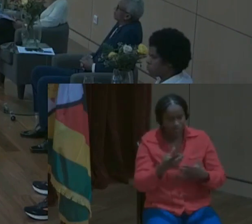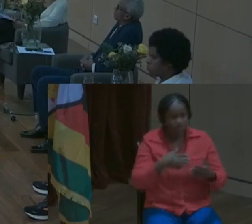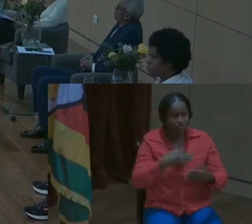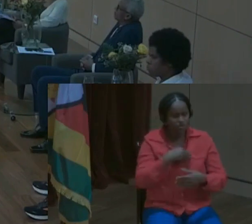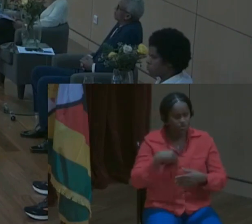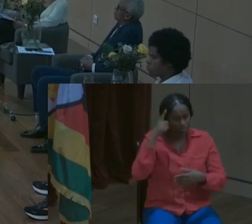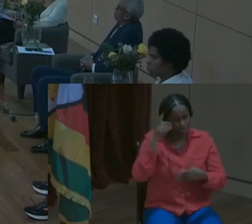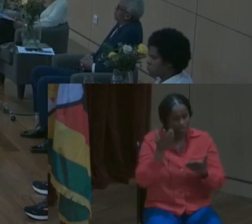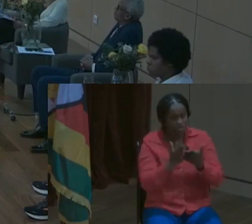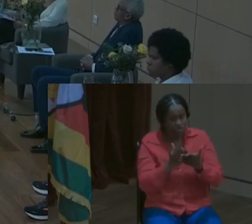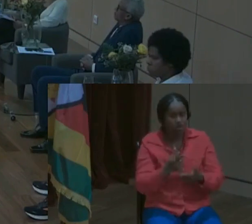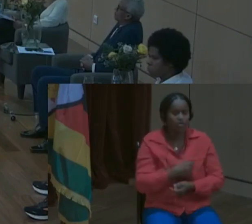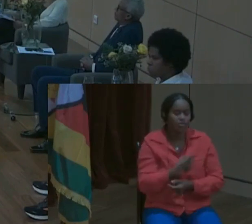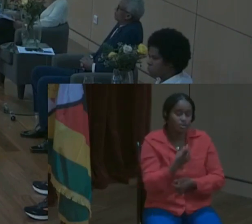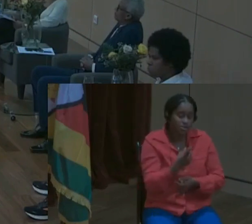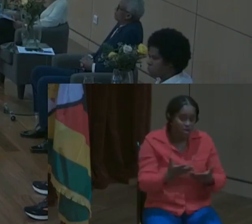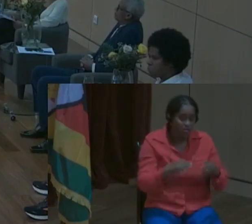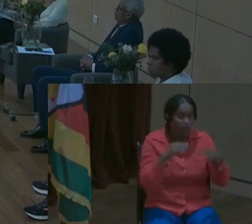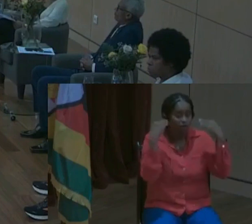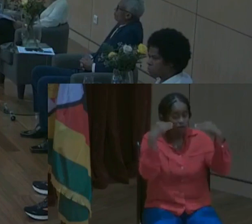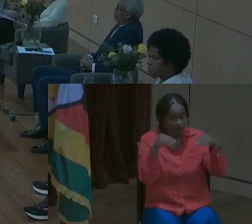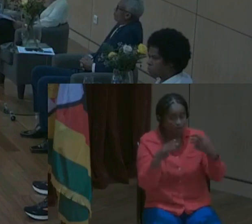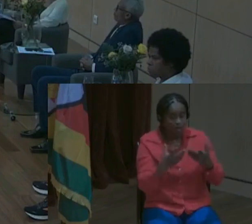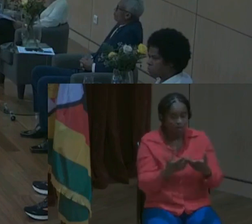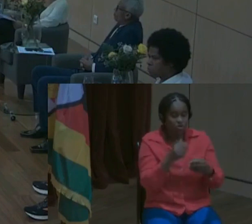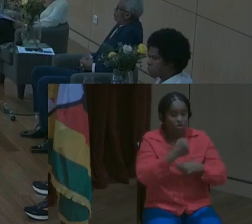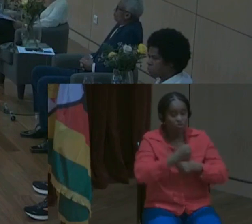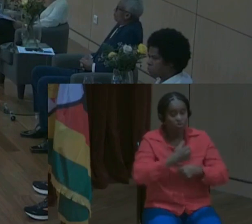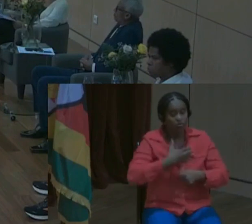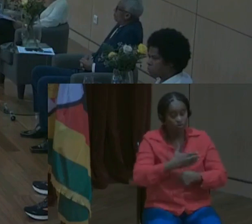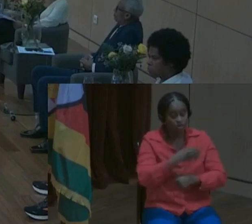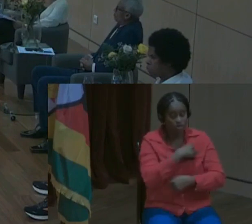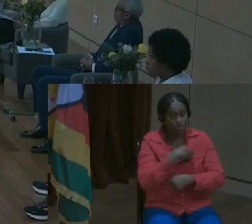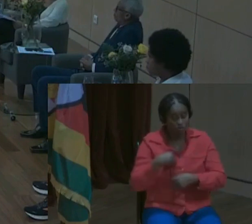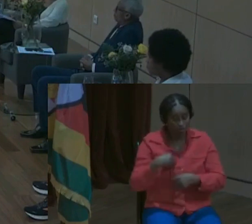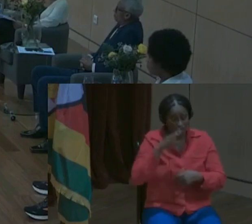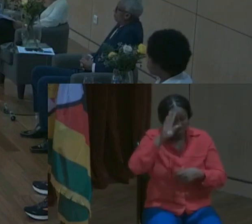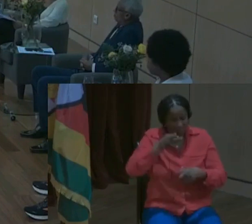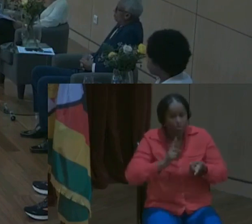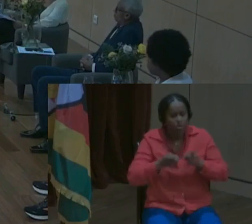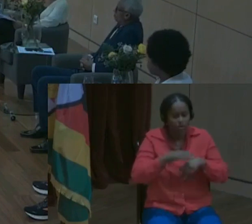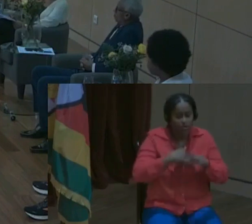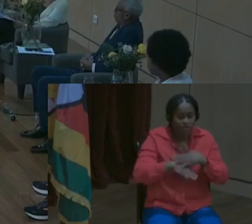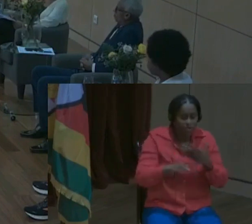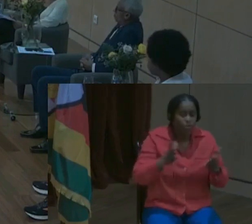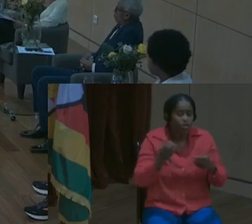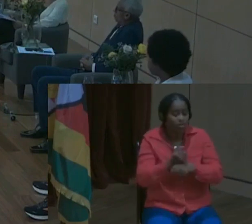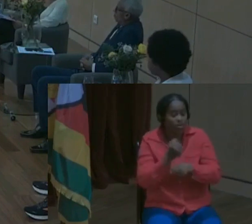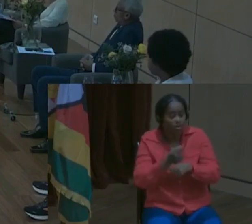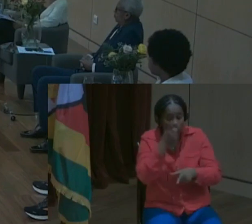what to do when someone comes into their office, in their clinic, and they start crying. What do I do? They need to be empowered to know what to